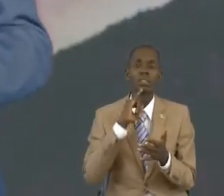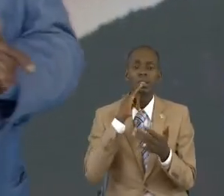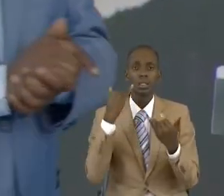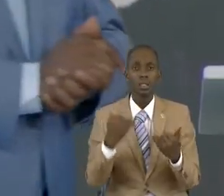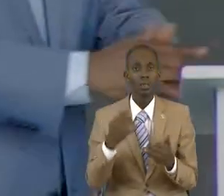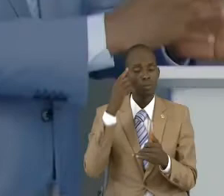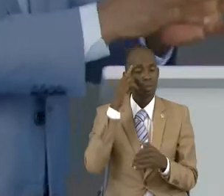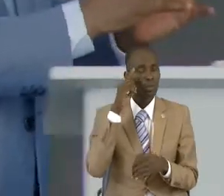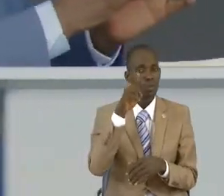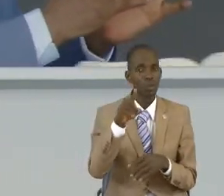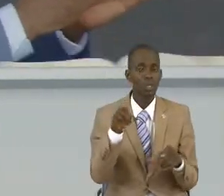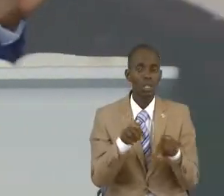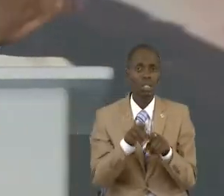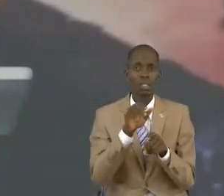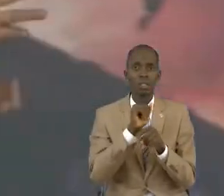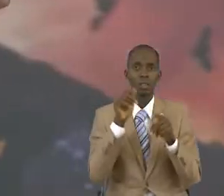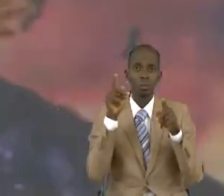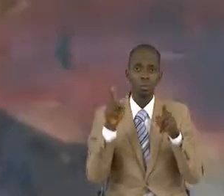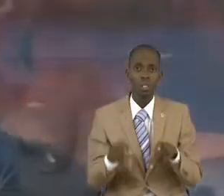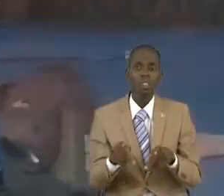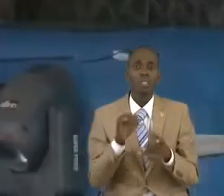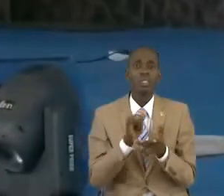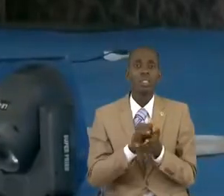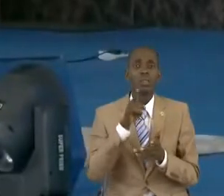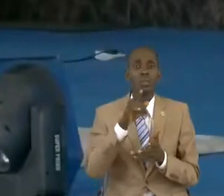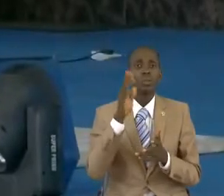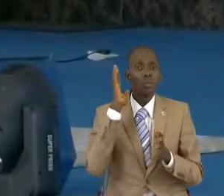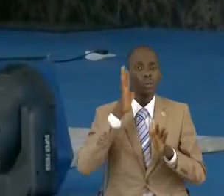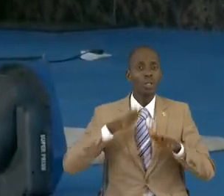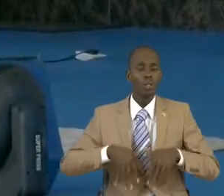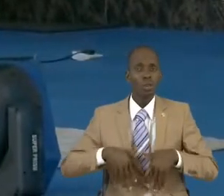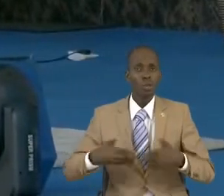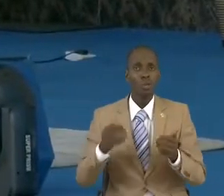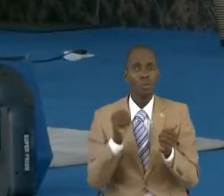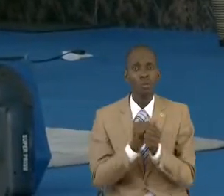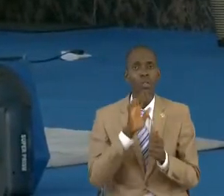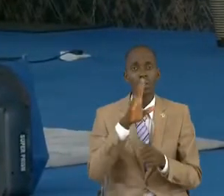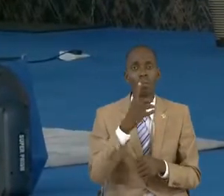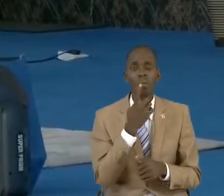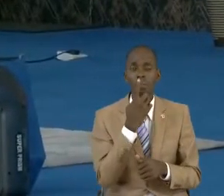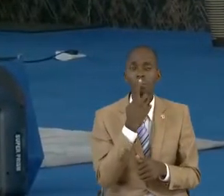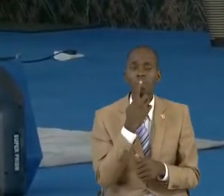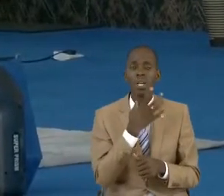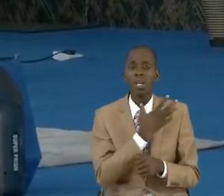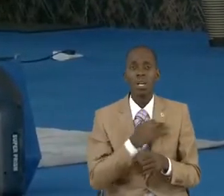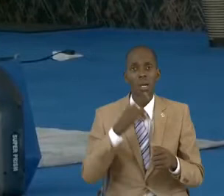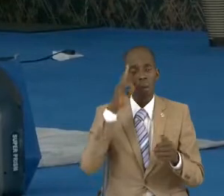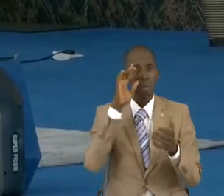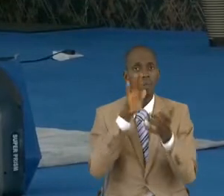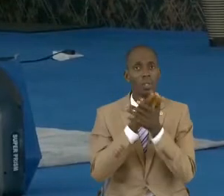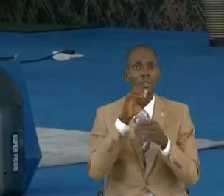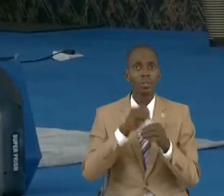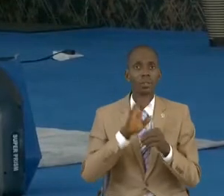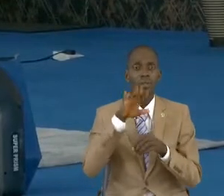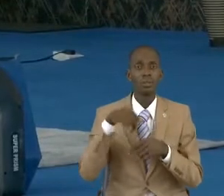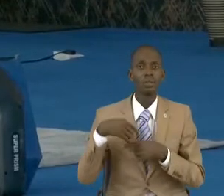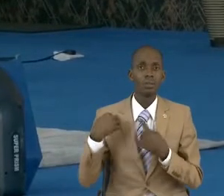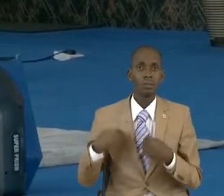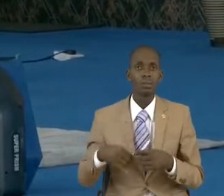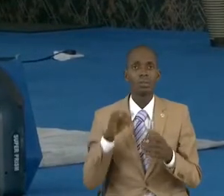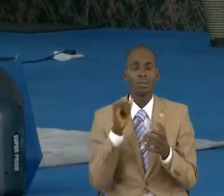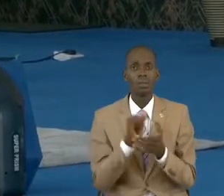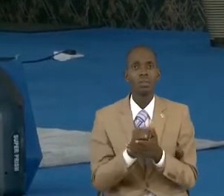individual, that you will confess with your mouth and believe in your heart that